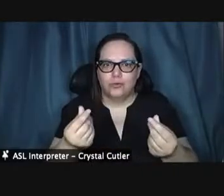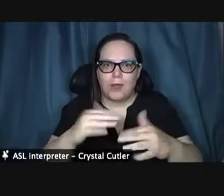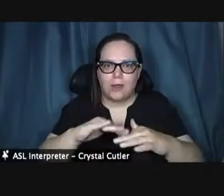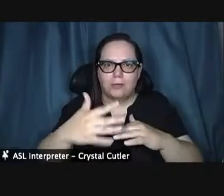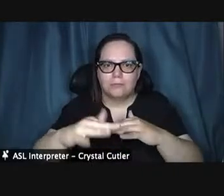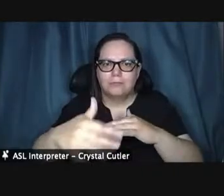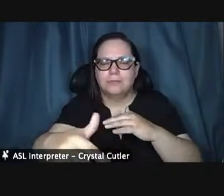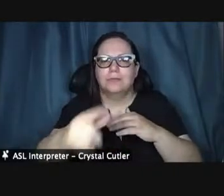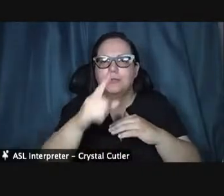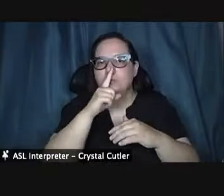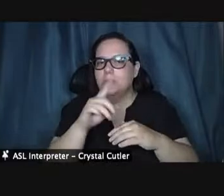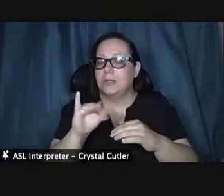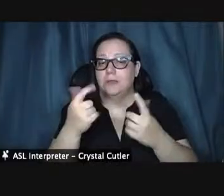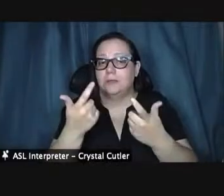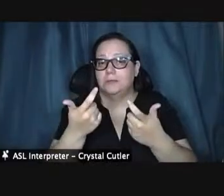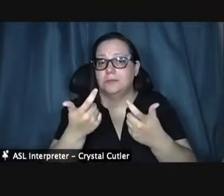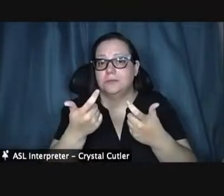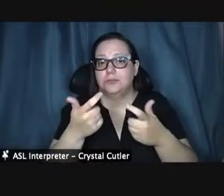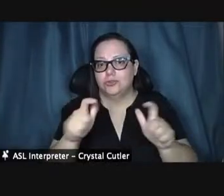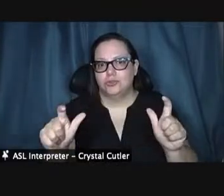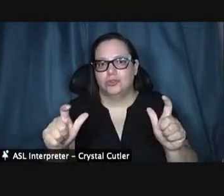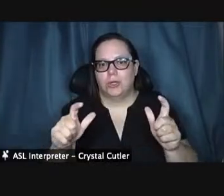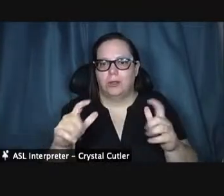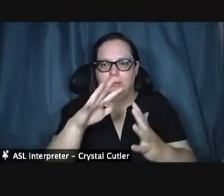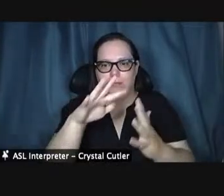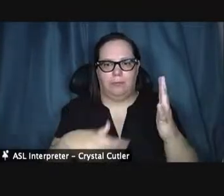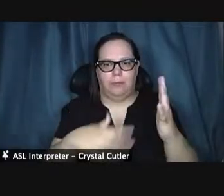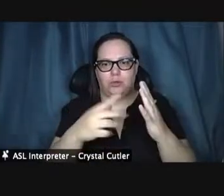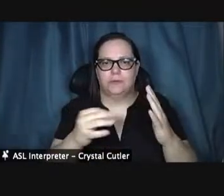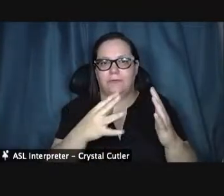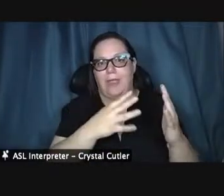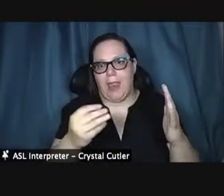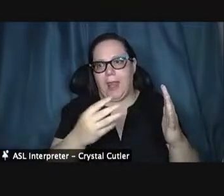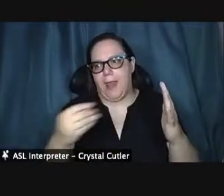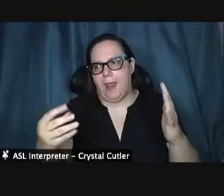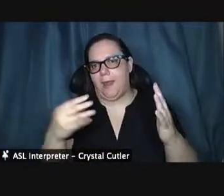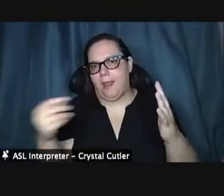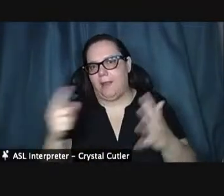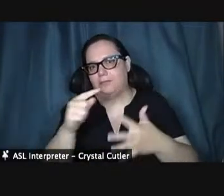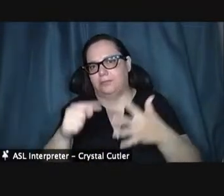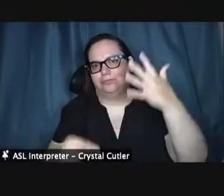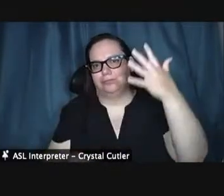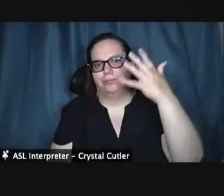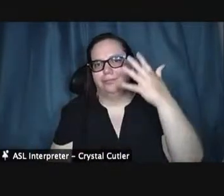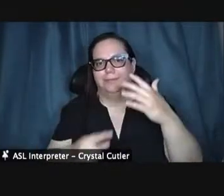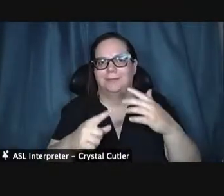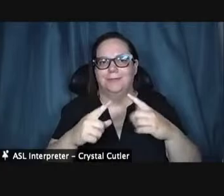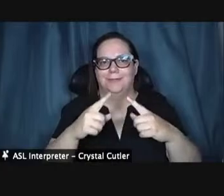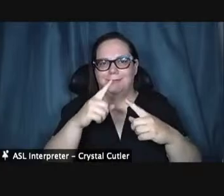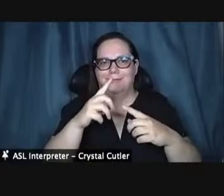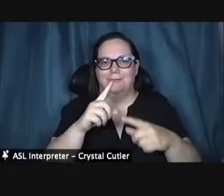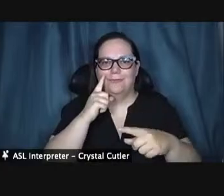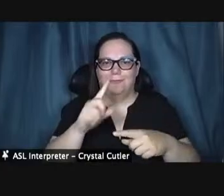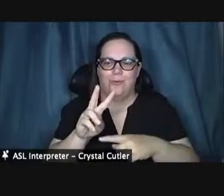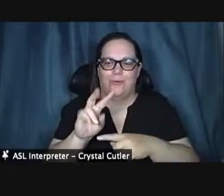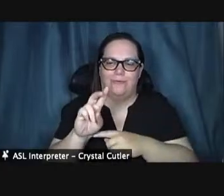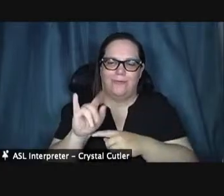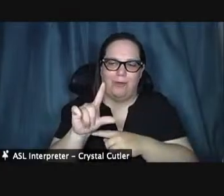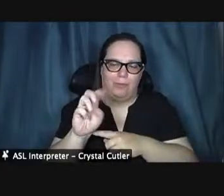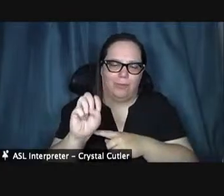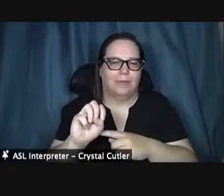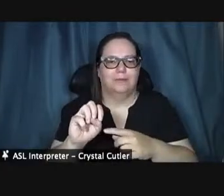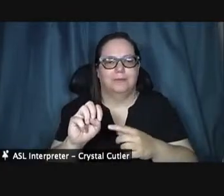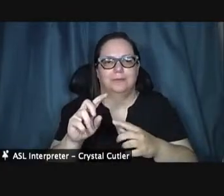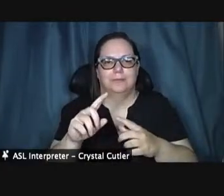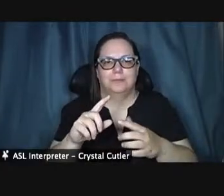we'd be pretty much left with actually a small number of areas at the poles of the moon where all these constraints can be